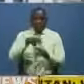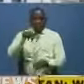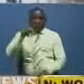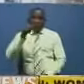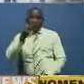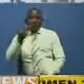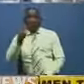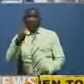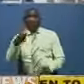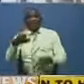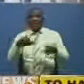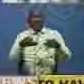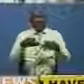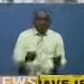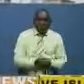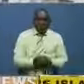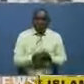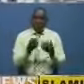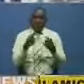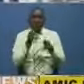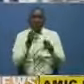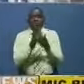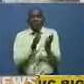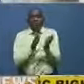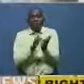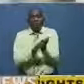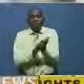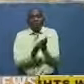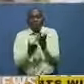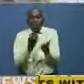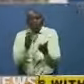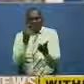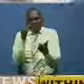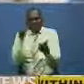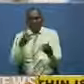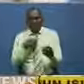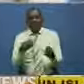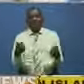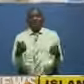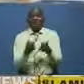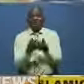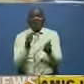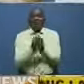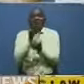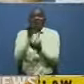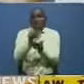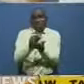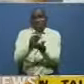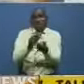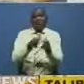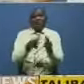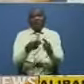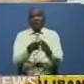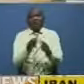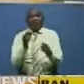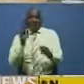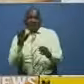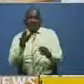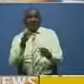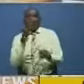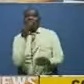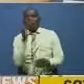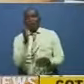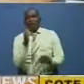Baidu, explained that while some schools may face challenges with a reduction in number, they are fortunate to